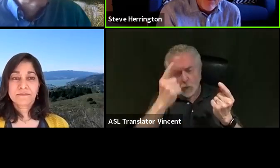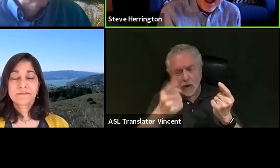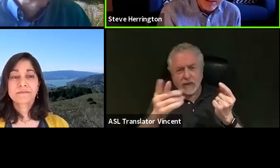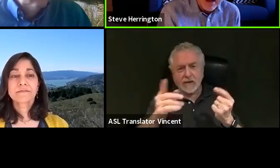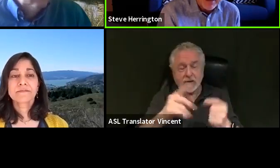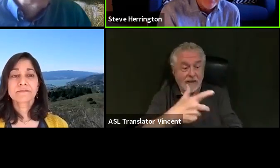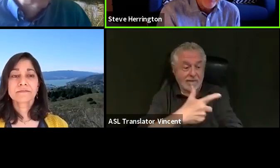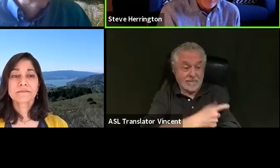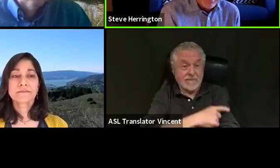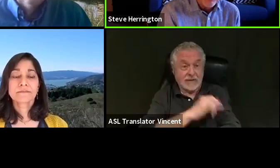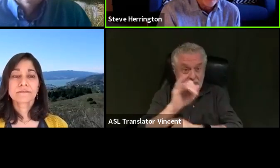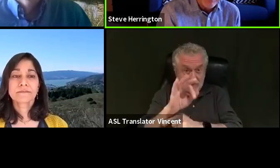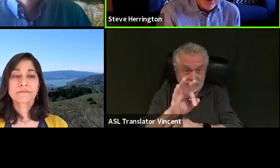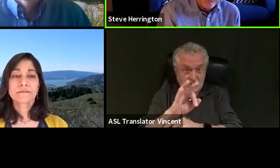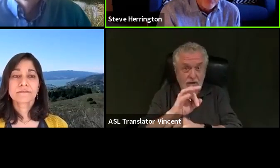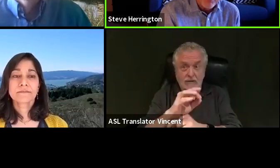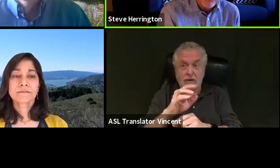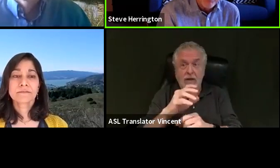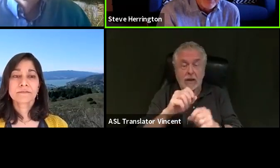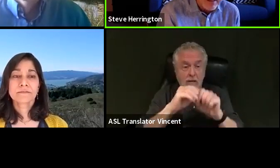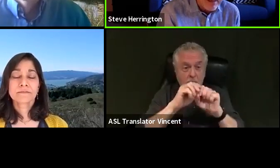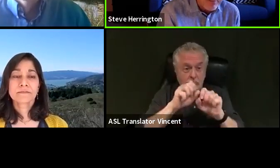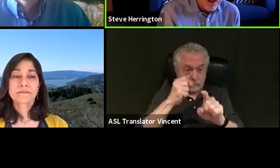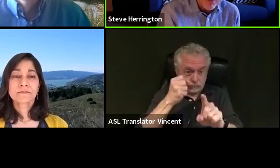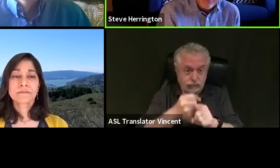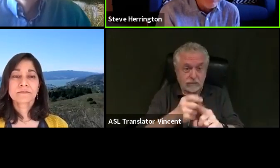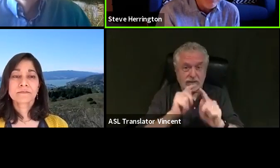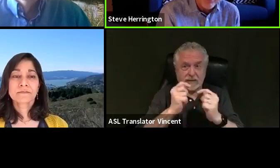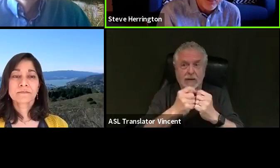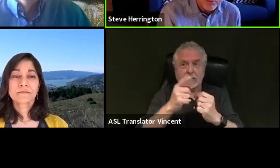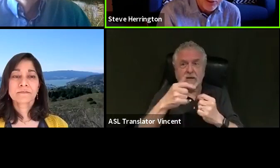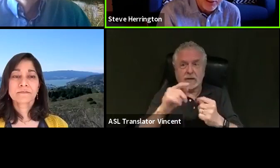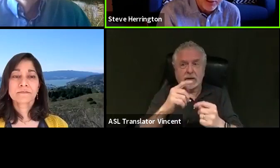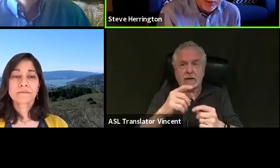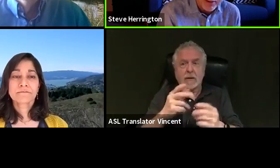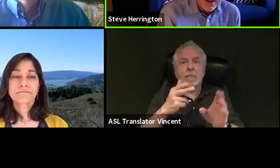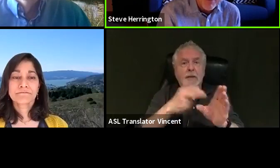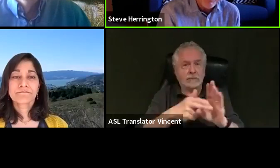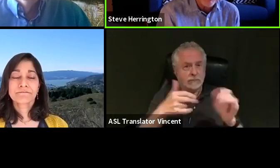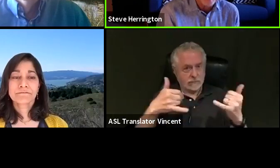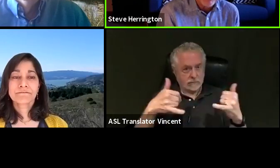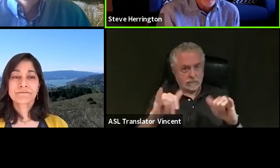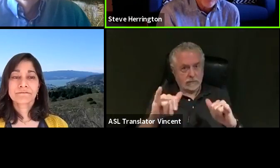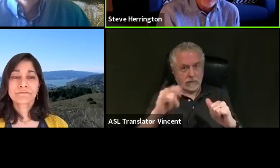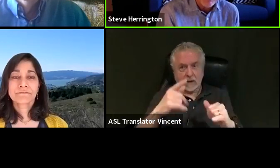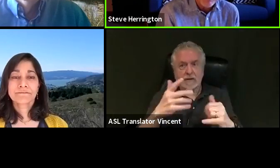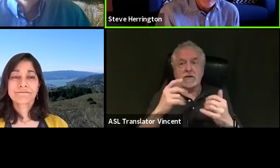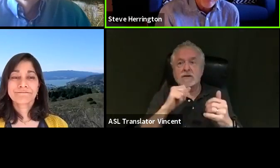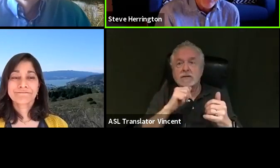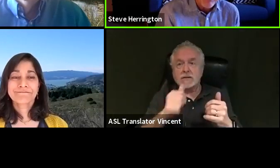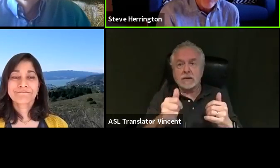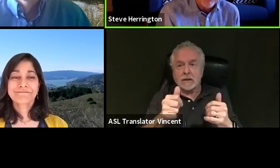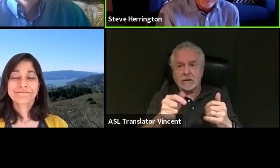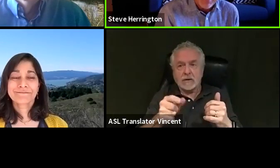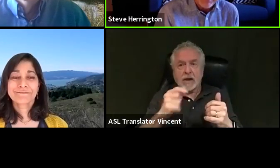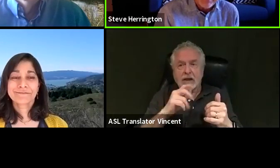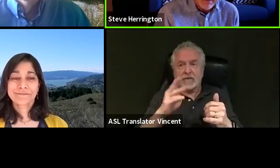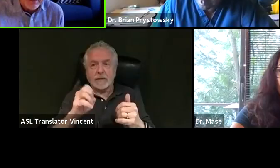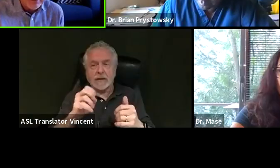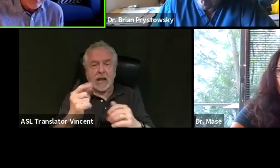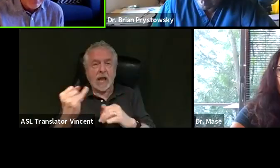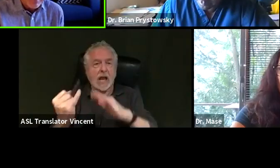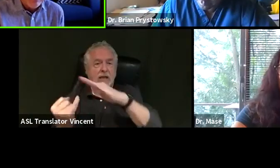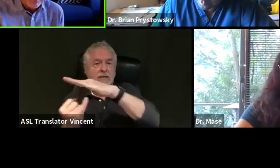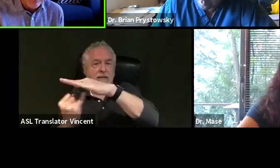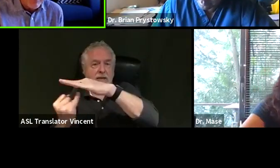If they're vaccinated and there's an outbreak within a team, they still get to participate. because they don't have to be